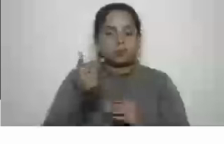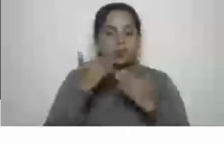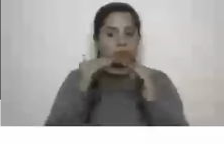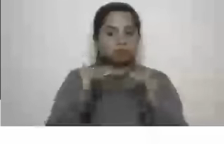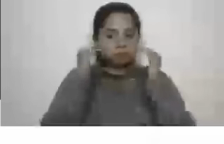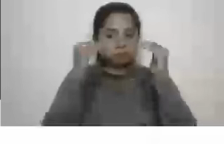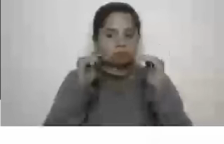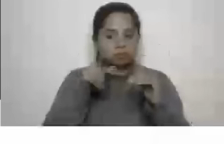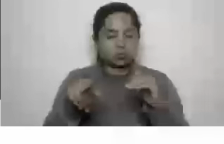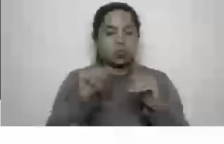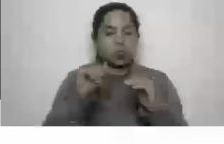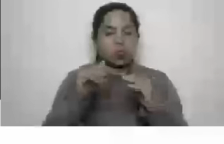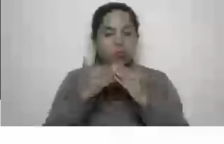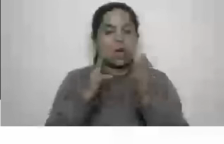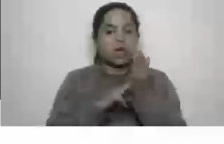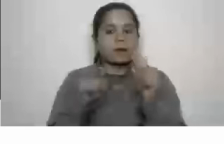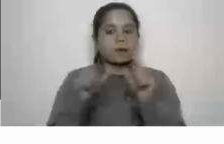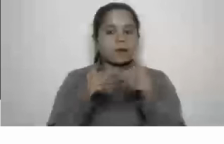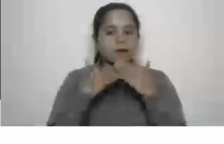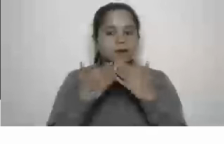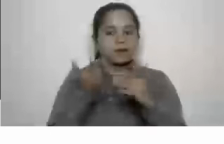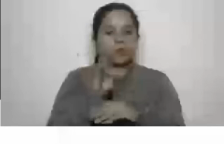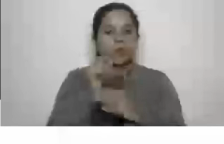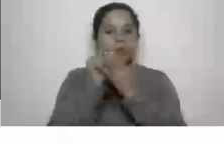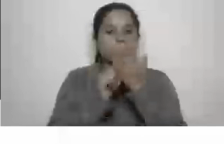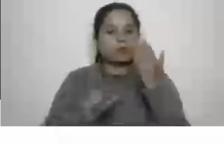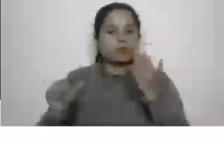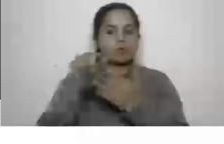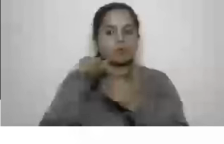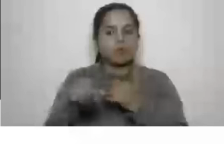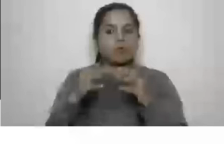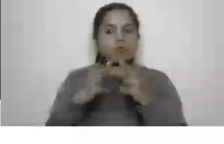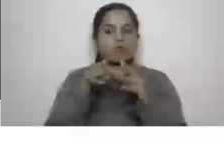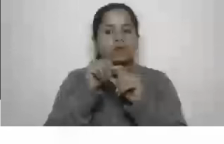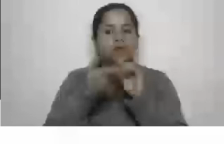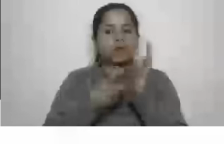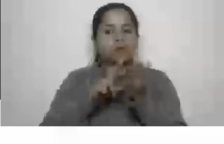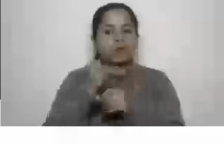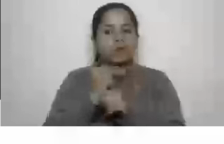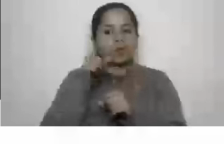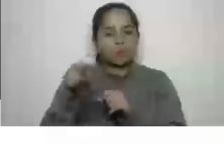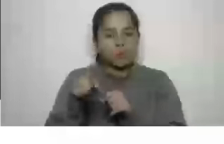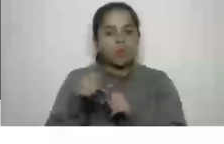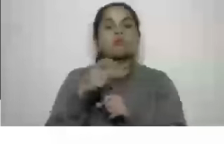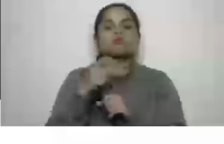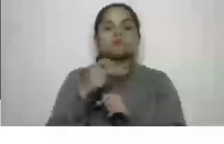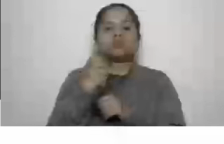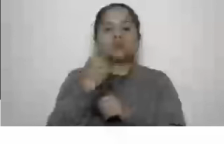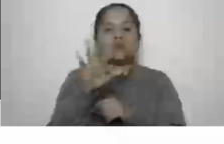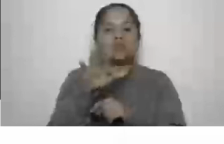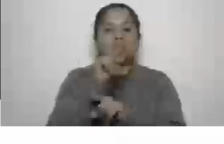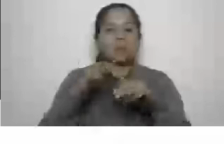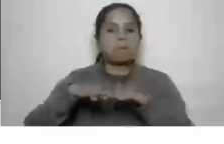has completed his MA from the University of Warwick with a distinction. So